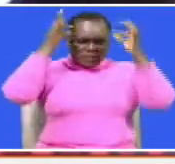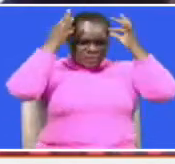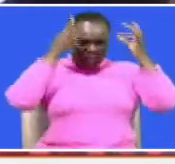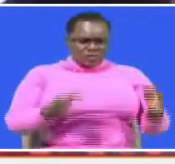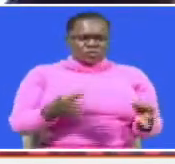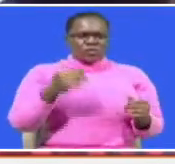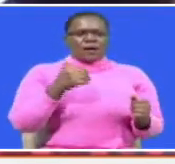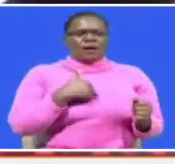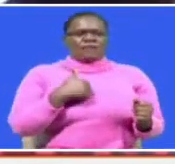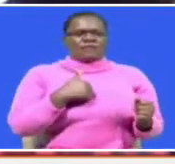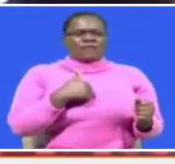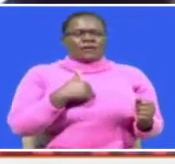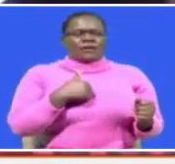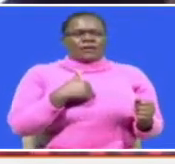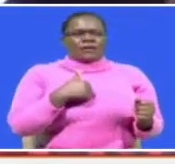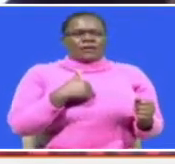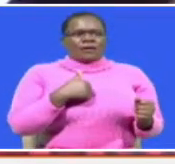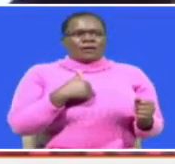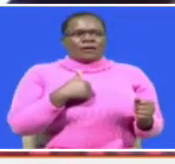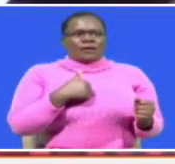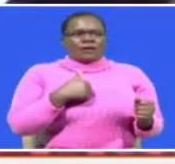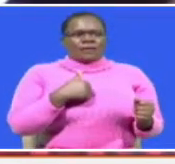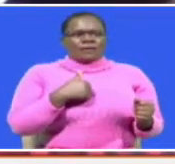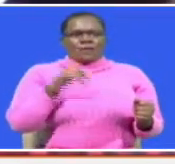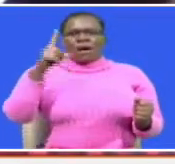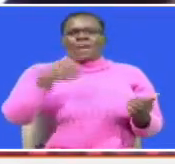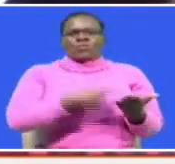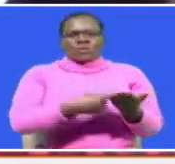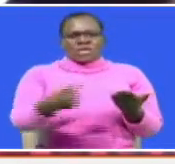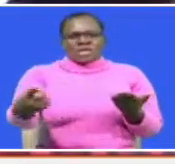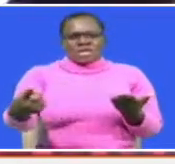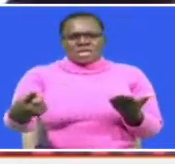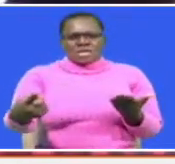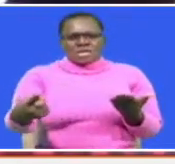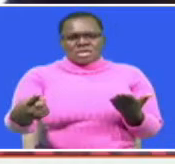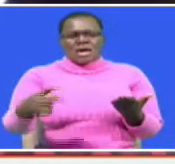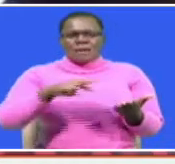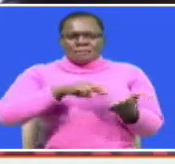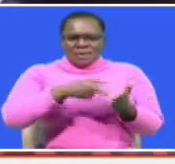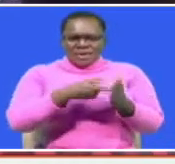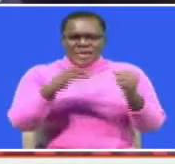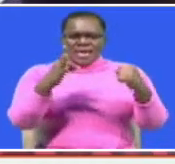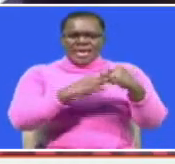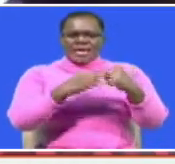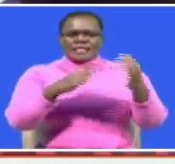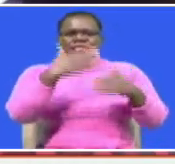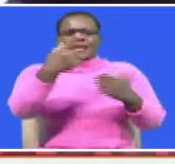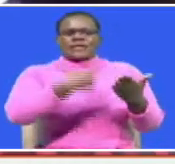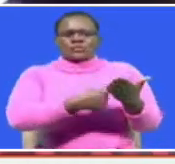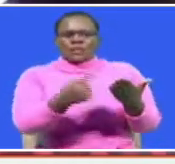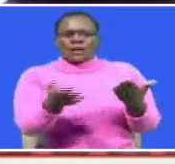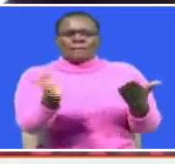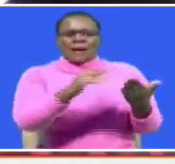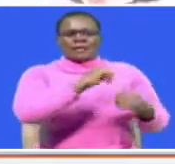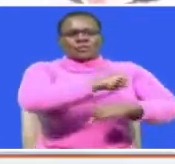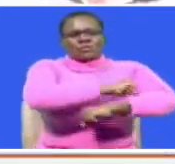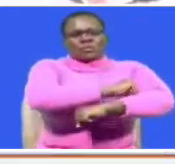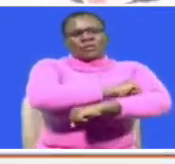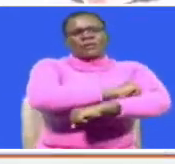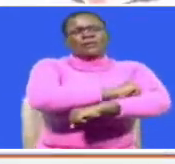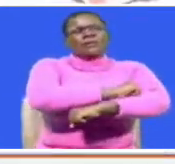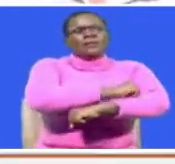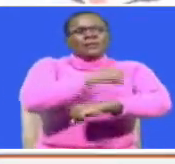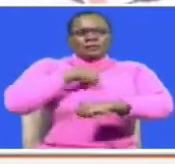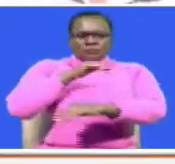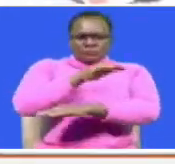made, we gave them 1 week break. That means by 8th next week, they will be back to school.